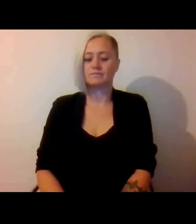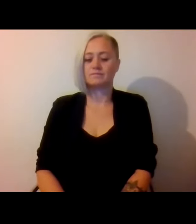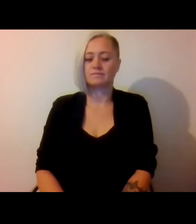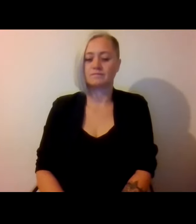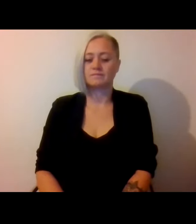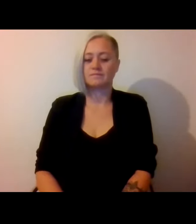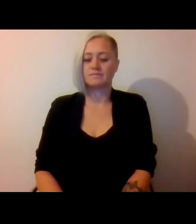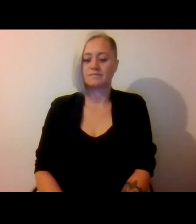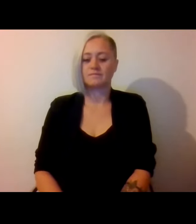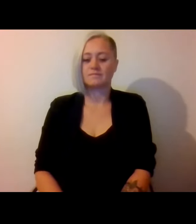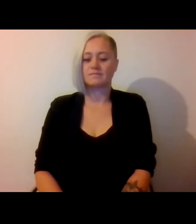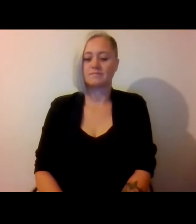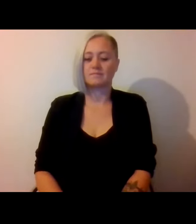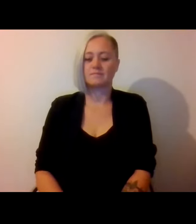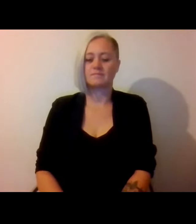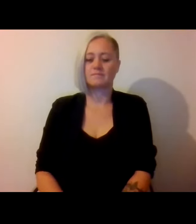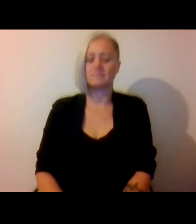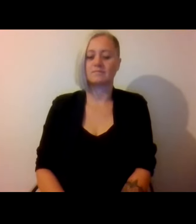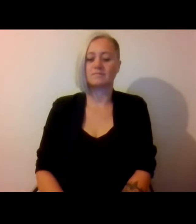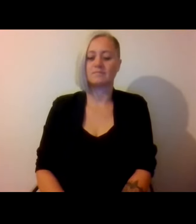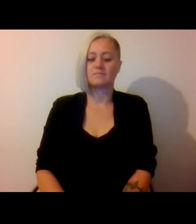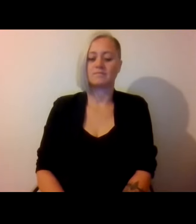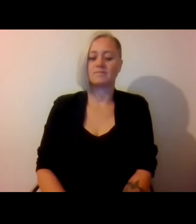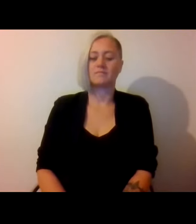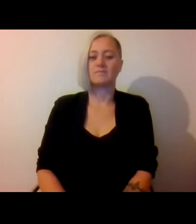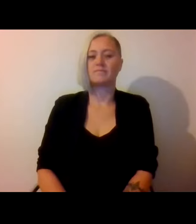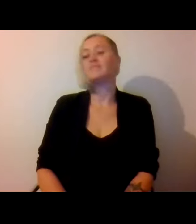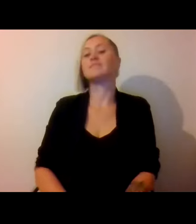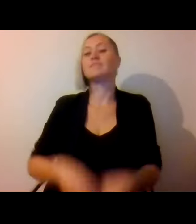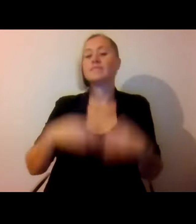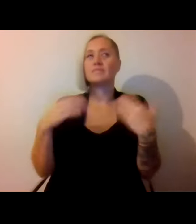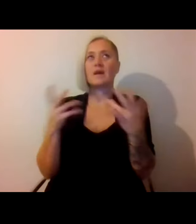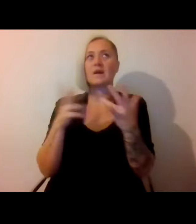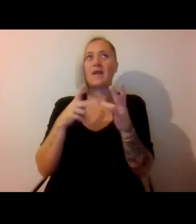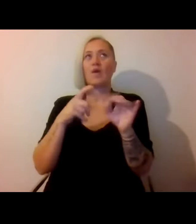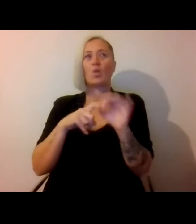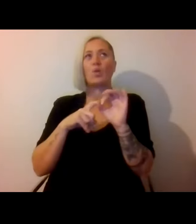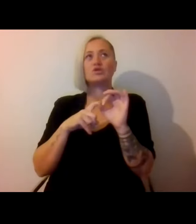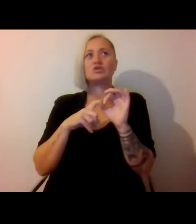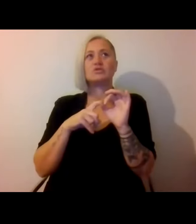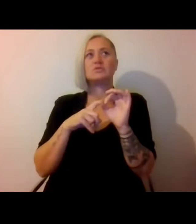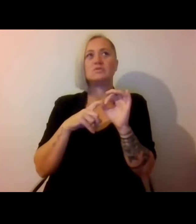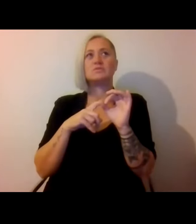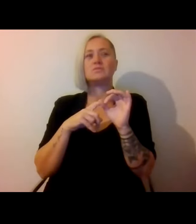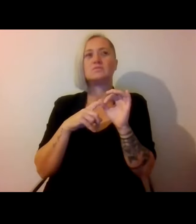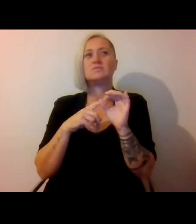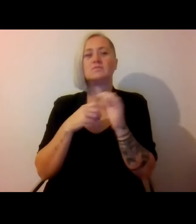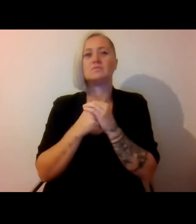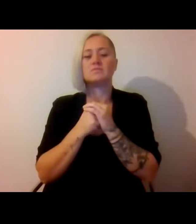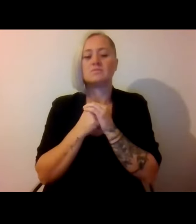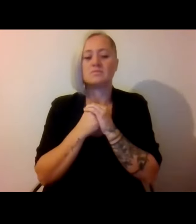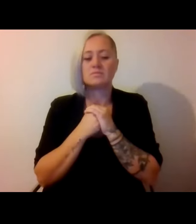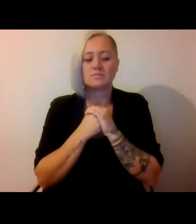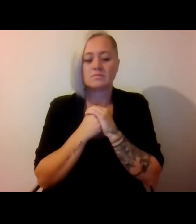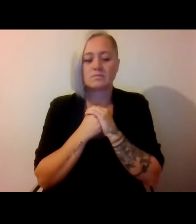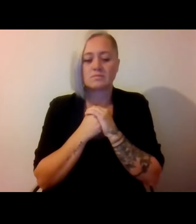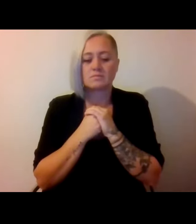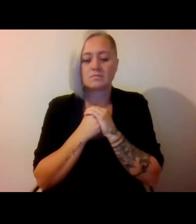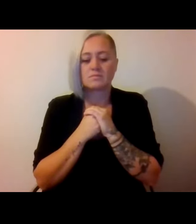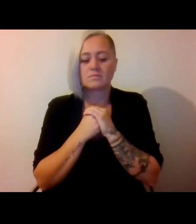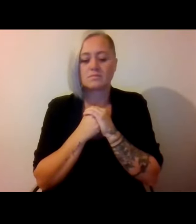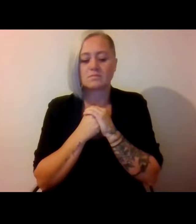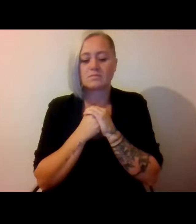Okay, another question is there particular issues with getting AUSLAN training to rural remote areas for deaf